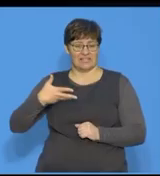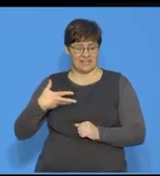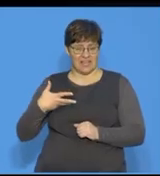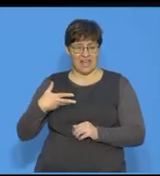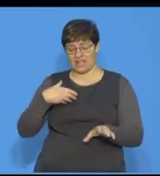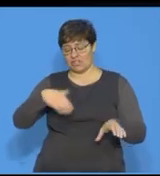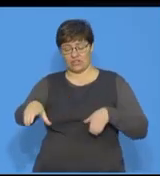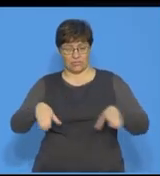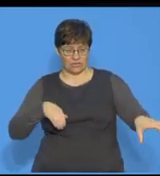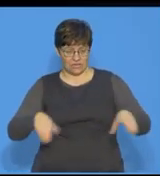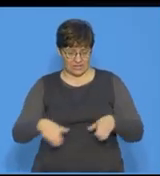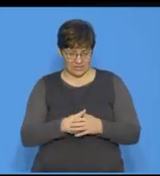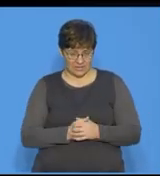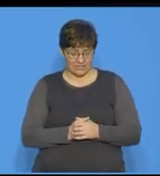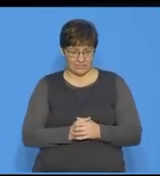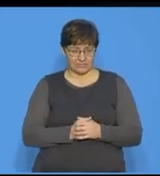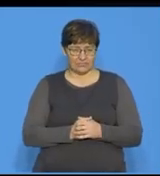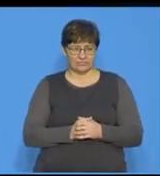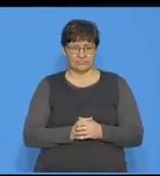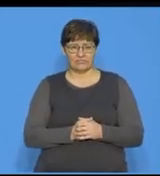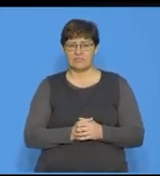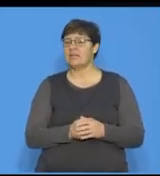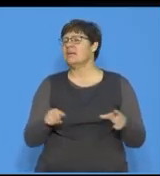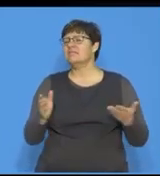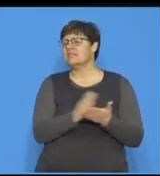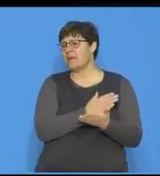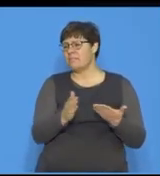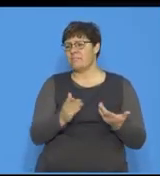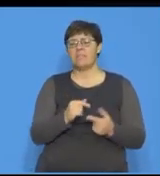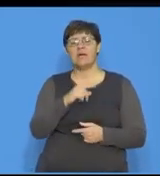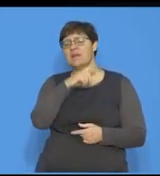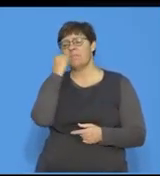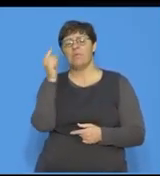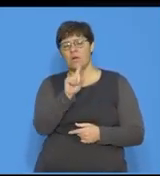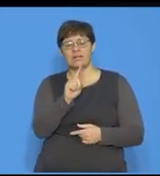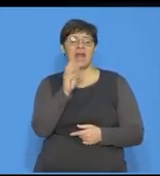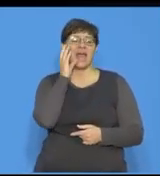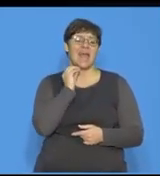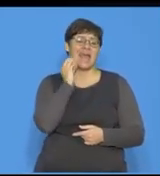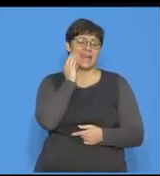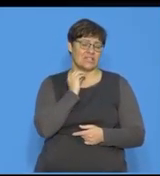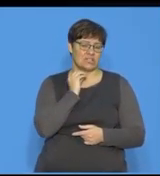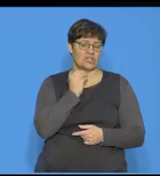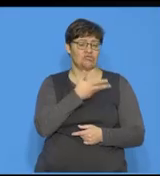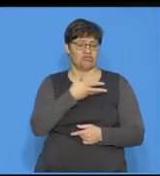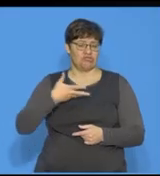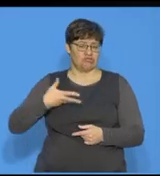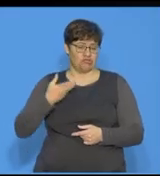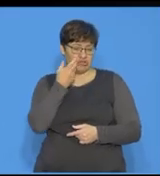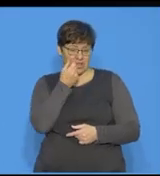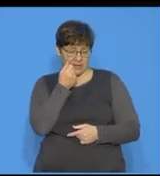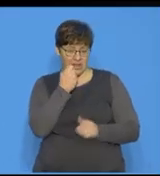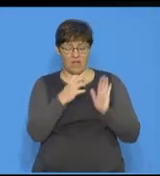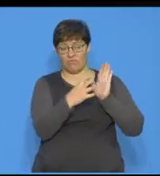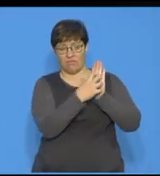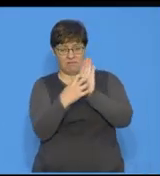age-gender distribution. Sometimes this is also called an age-gender graph,